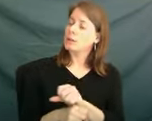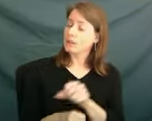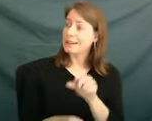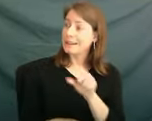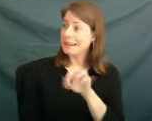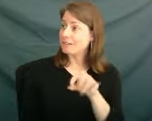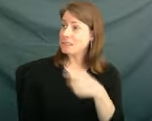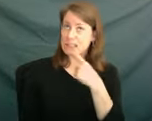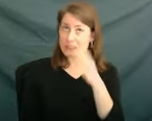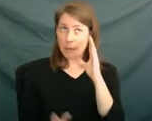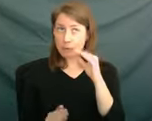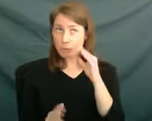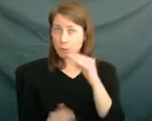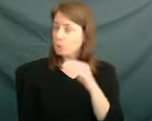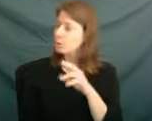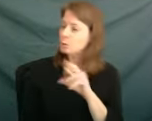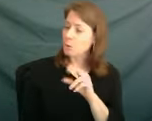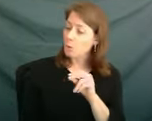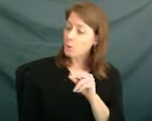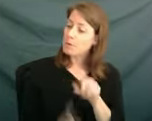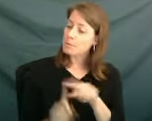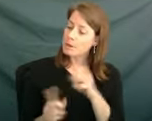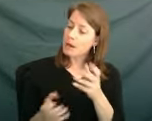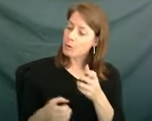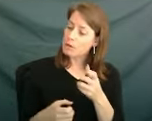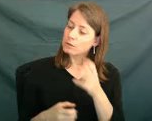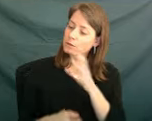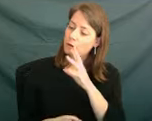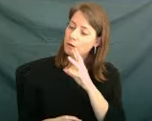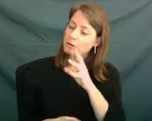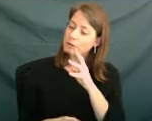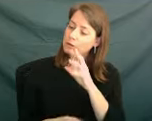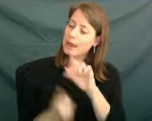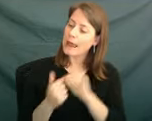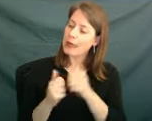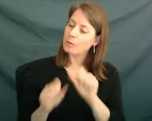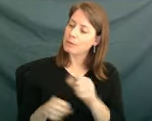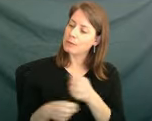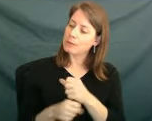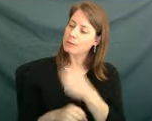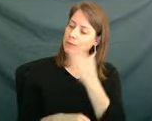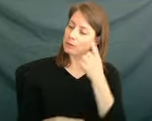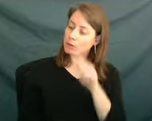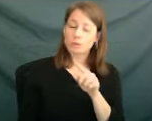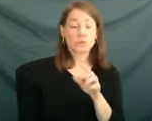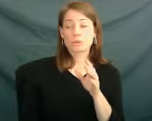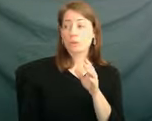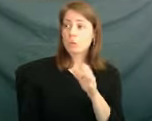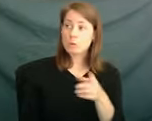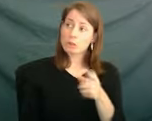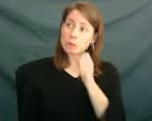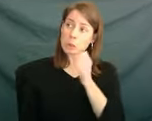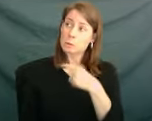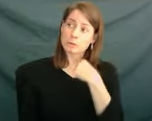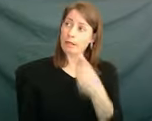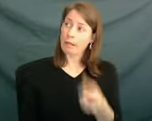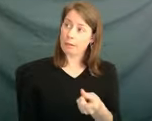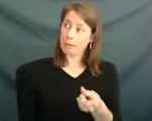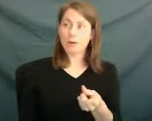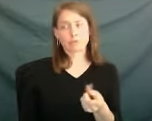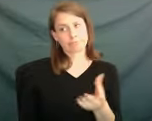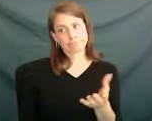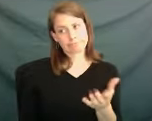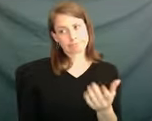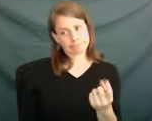in the lesson. So you're not saying to him, come in the room, shape up or ship out, and you're in detention